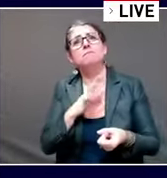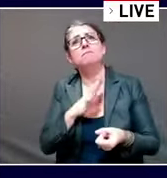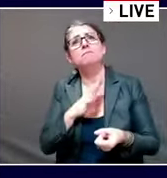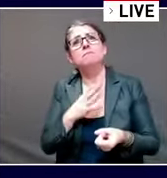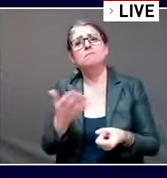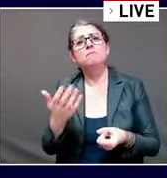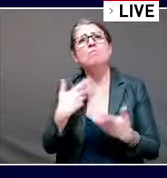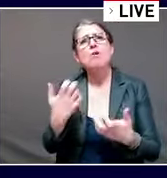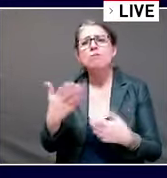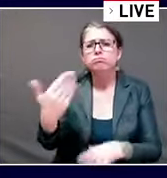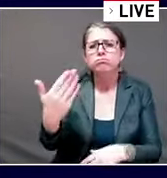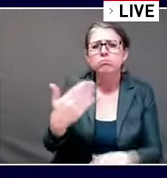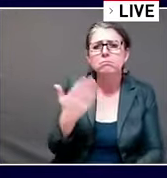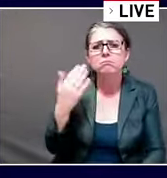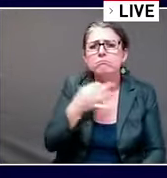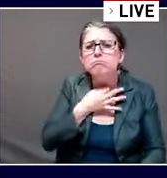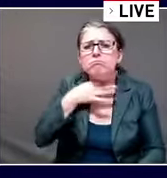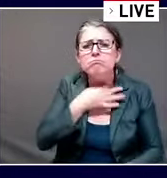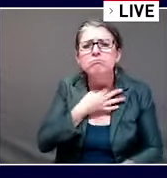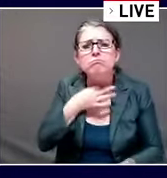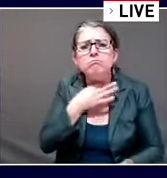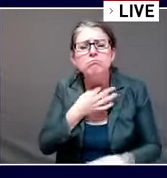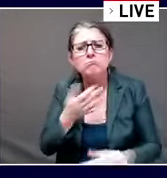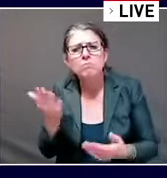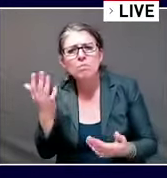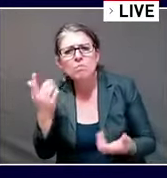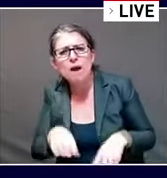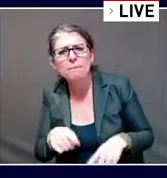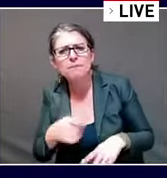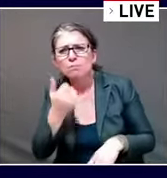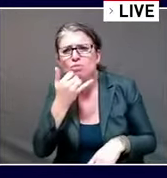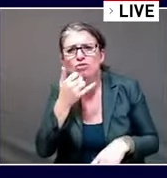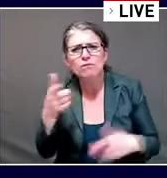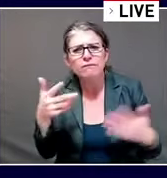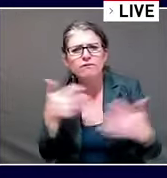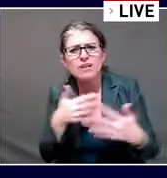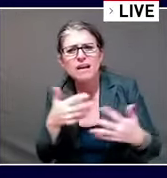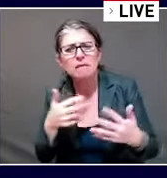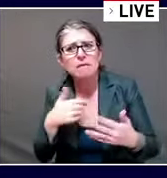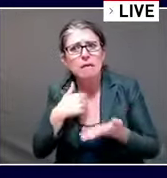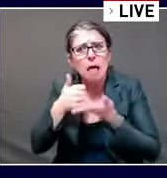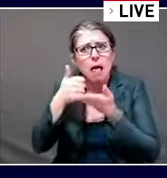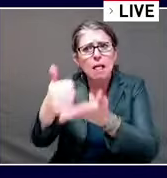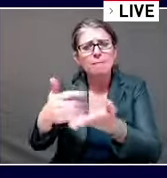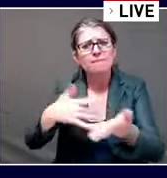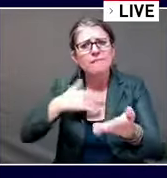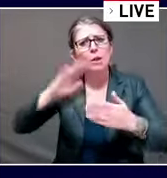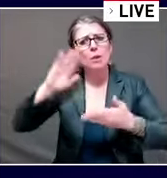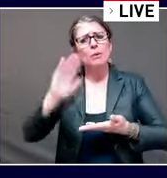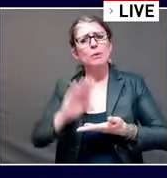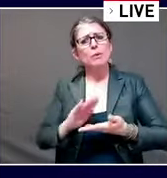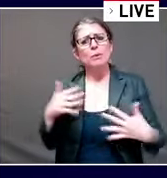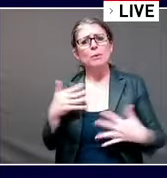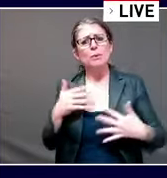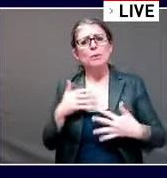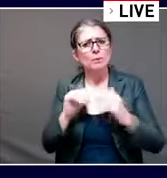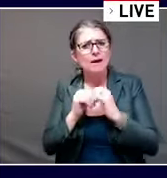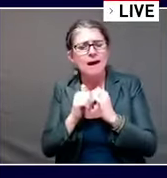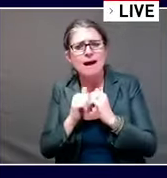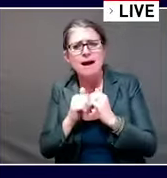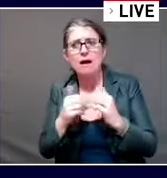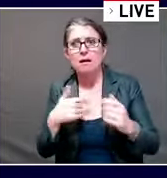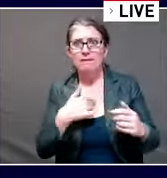that confidence level? That's the way I'm going to be approaching it. And if I can just quickly follow up, kind of what form are those